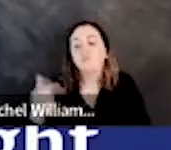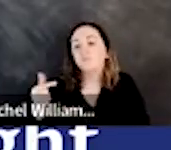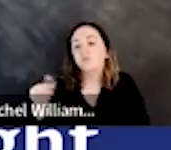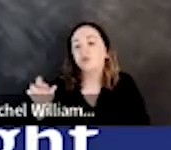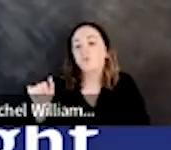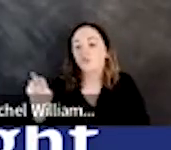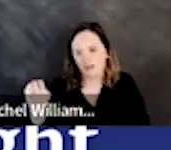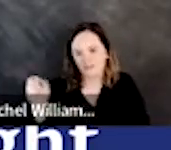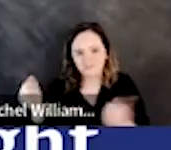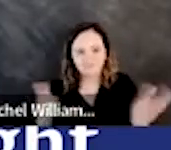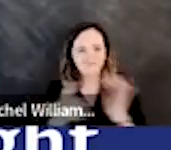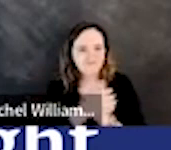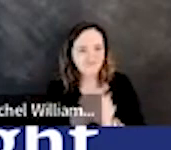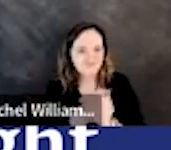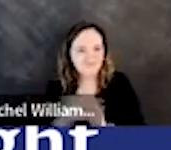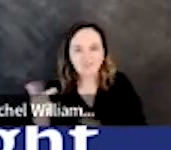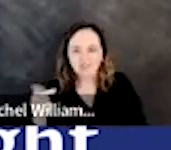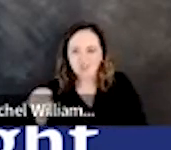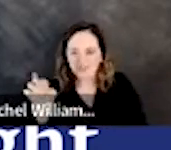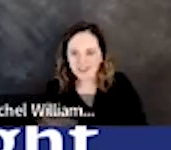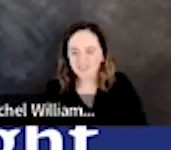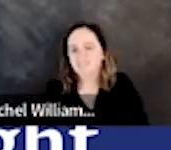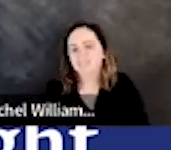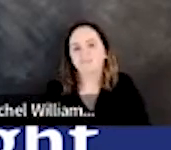Grace Wright. Congratulations, Grace.